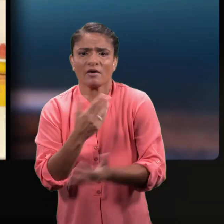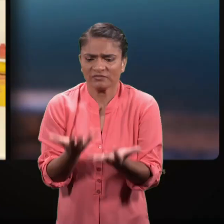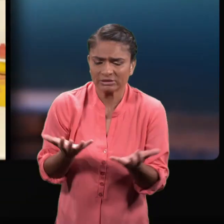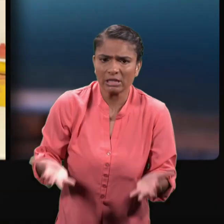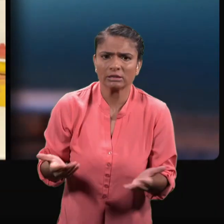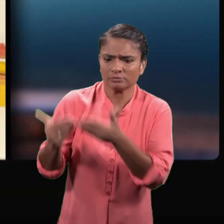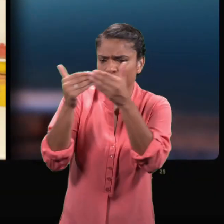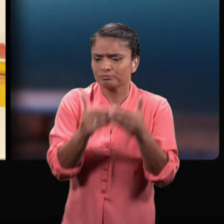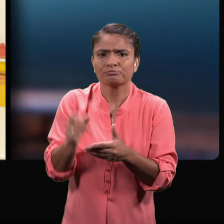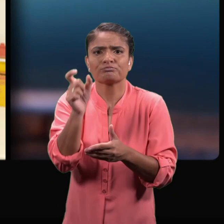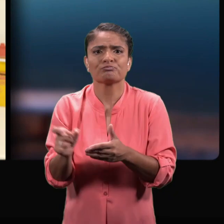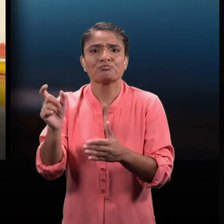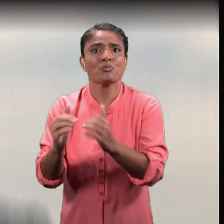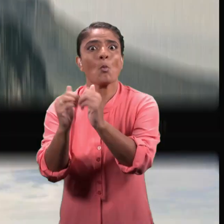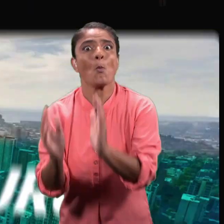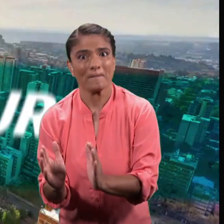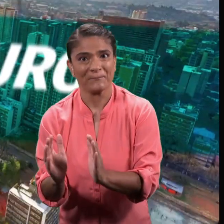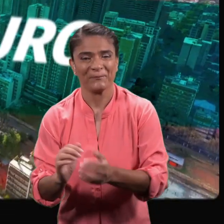medical facilities and patient homes.